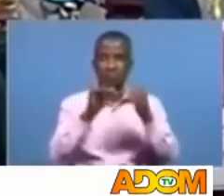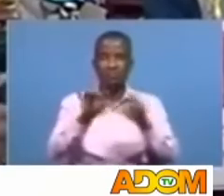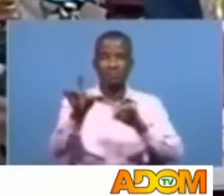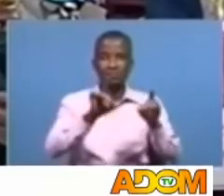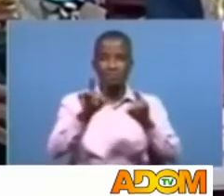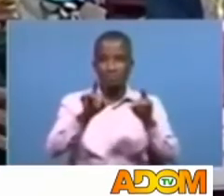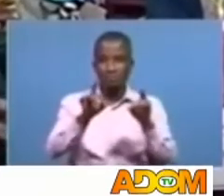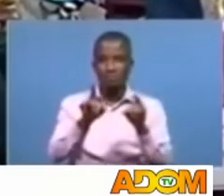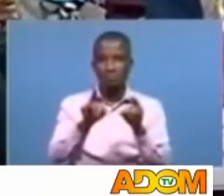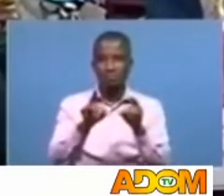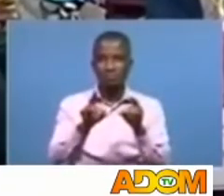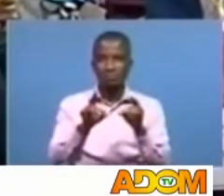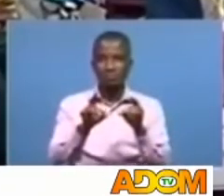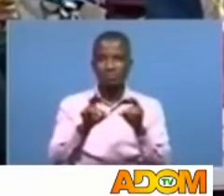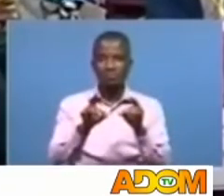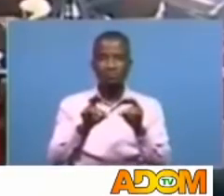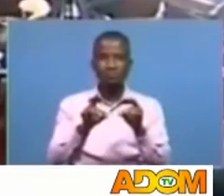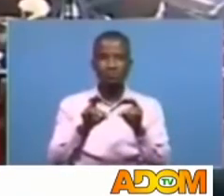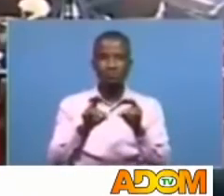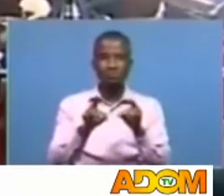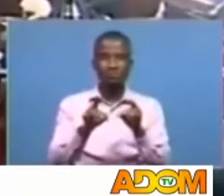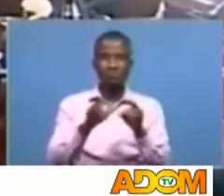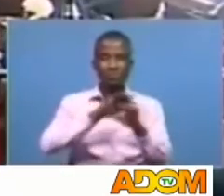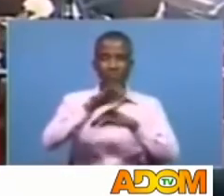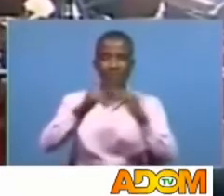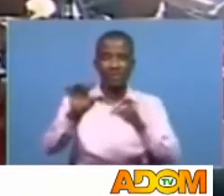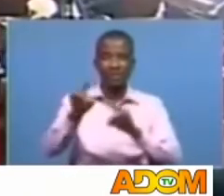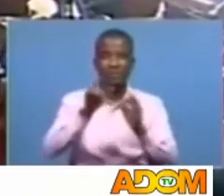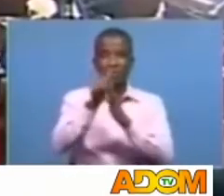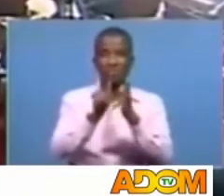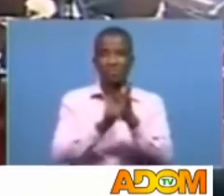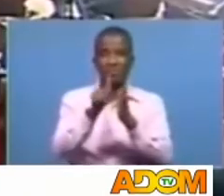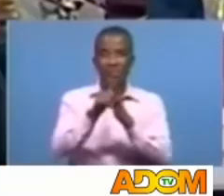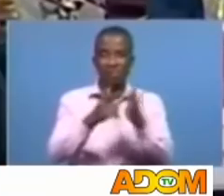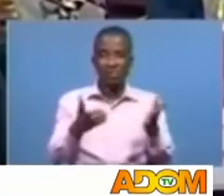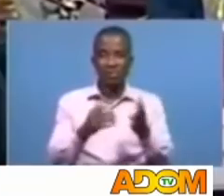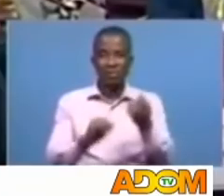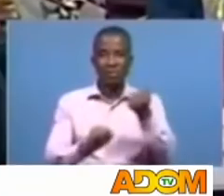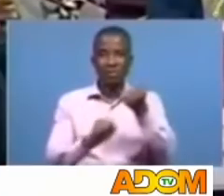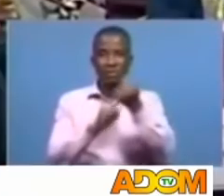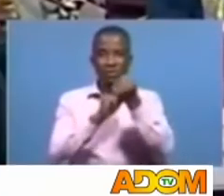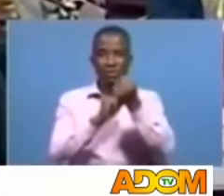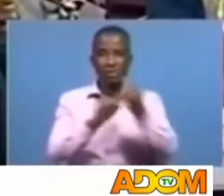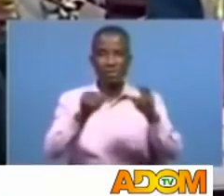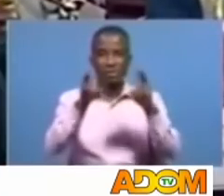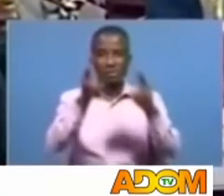of sidelining legislation